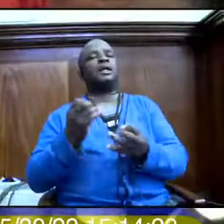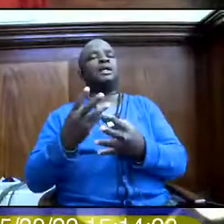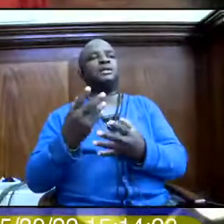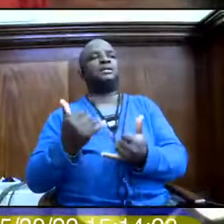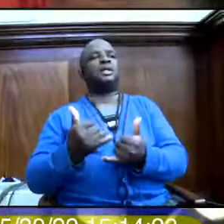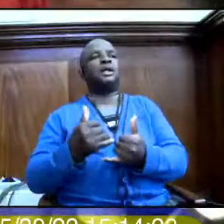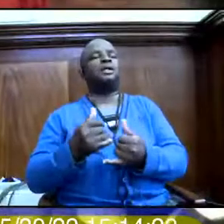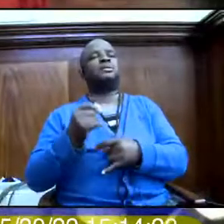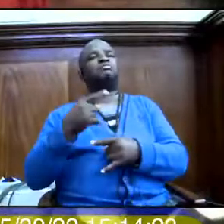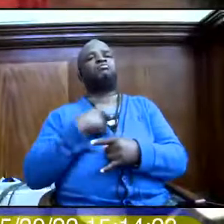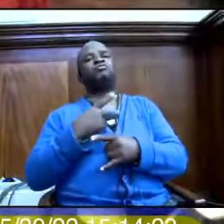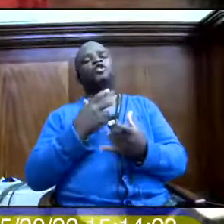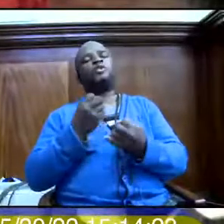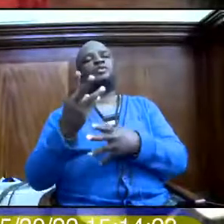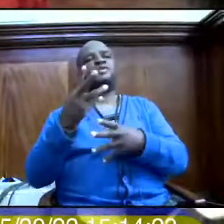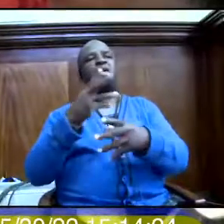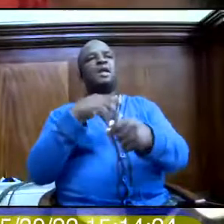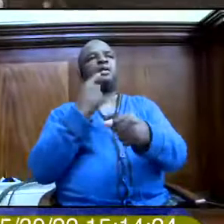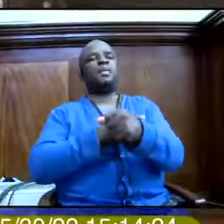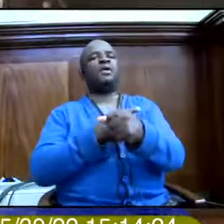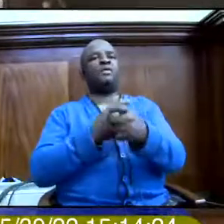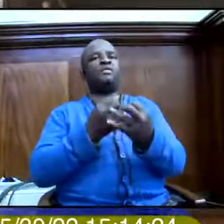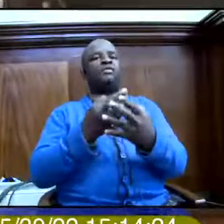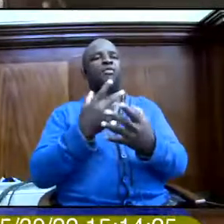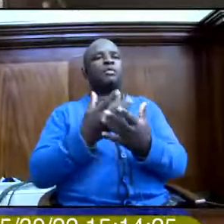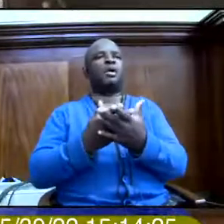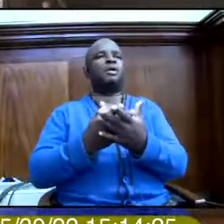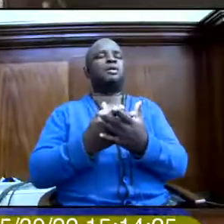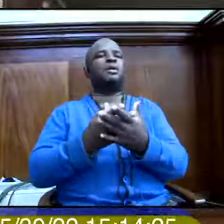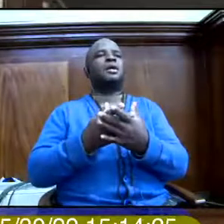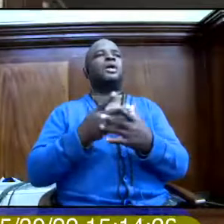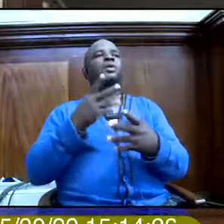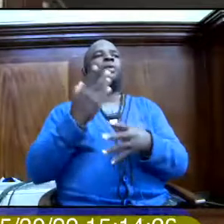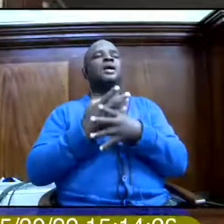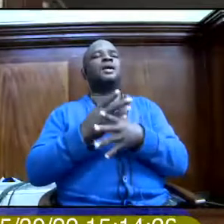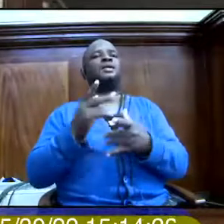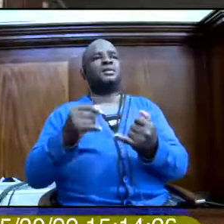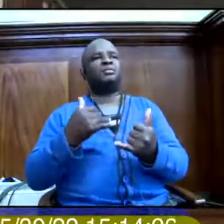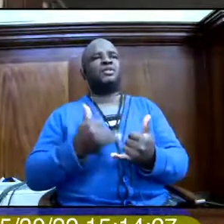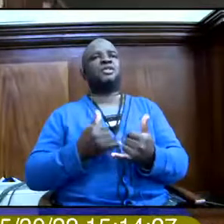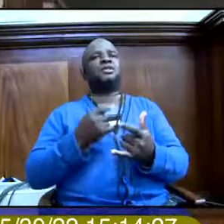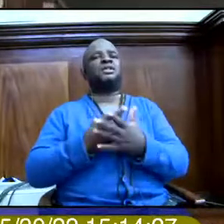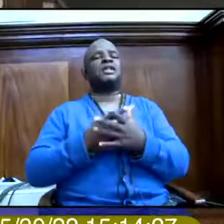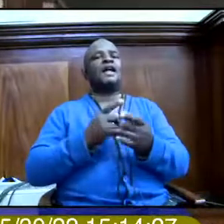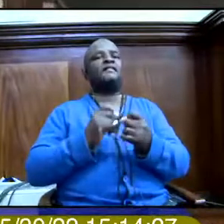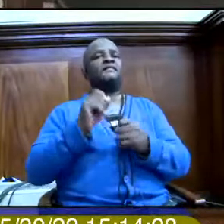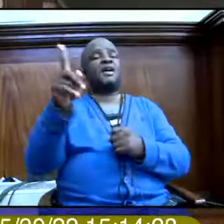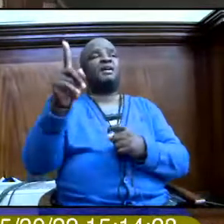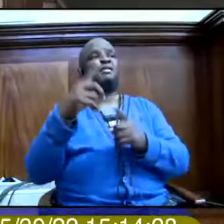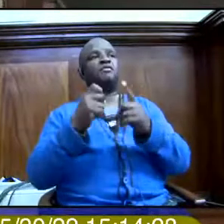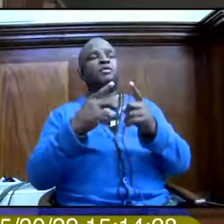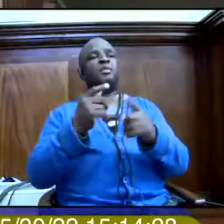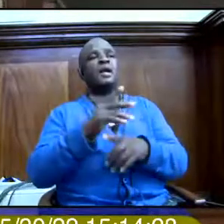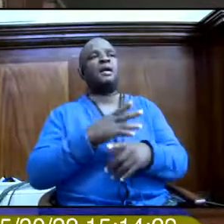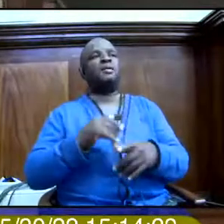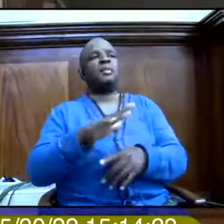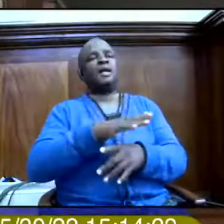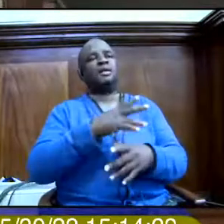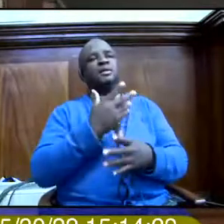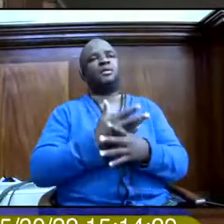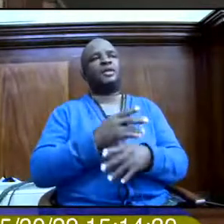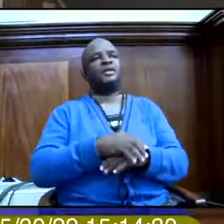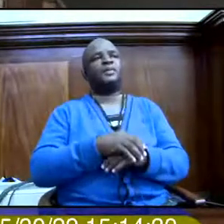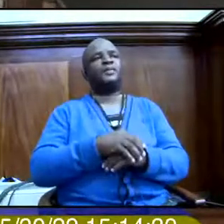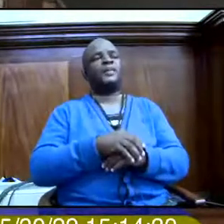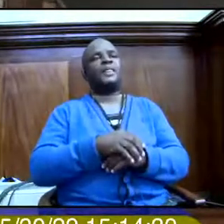nearly granted interim intellect requiring workers to picket hundreds of meters from the the employer in